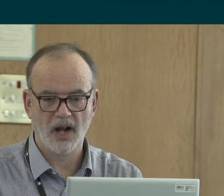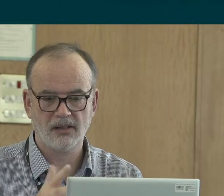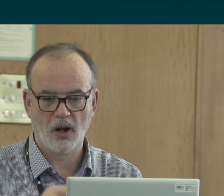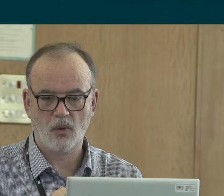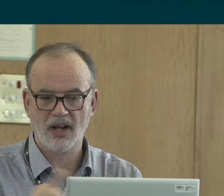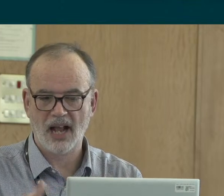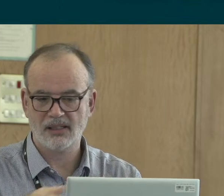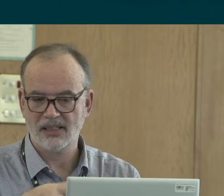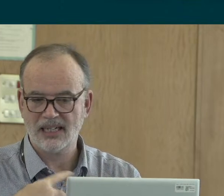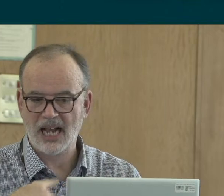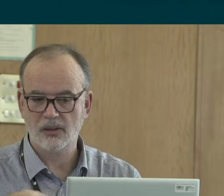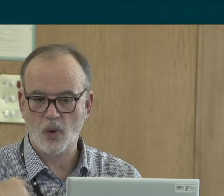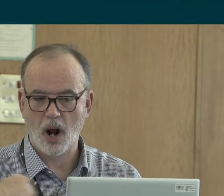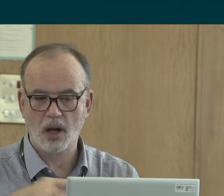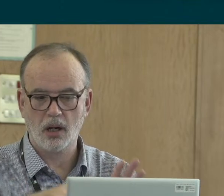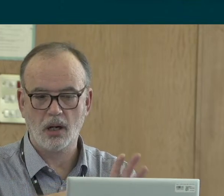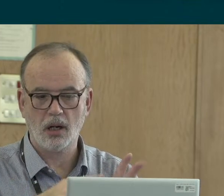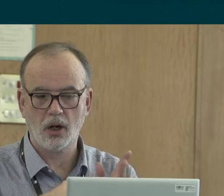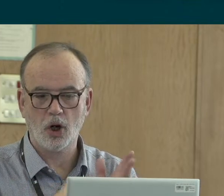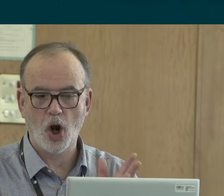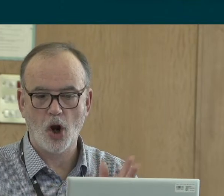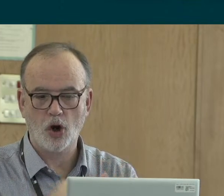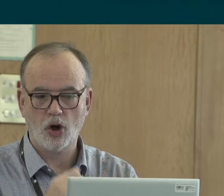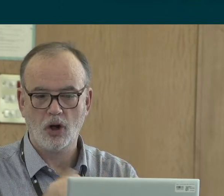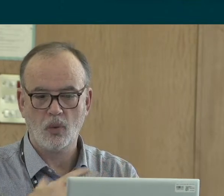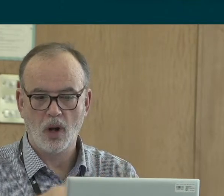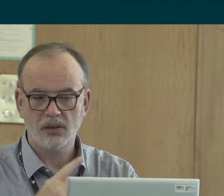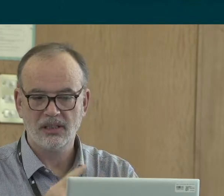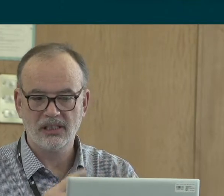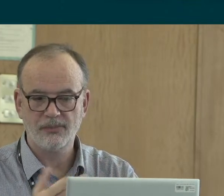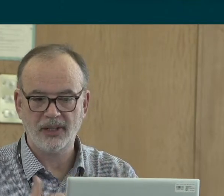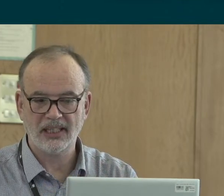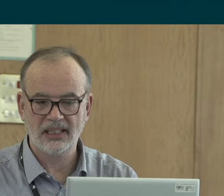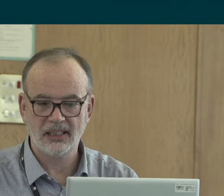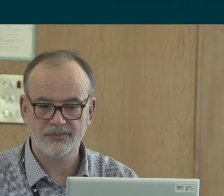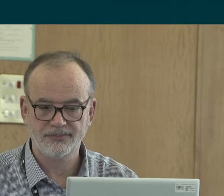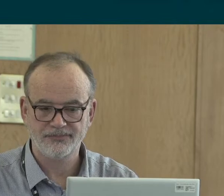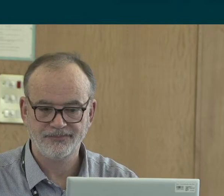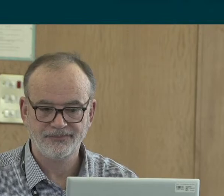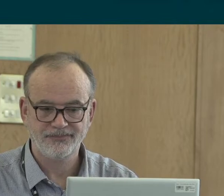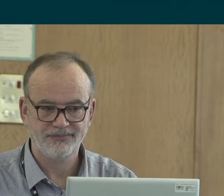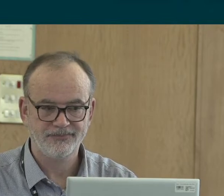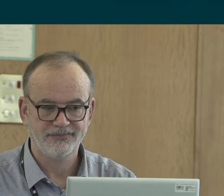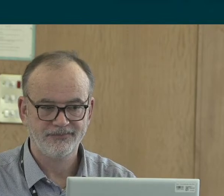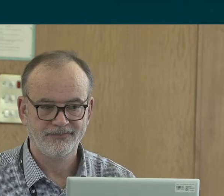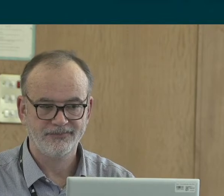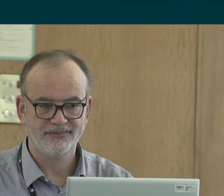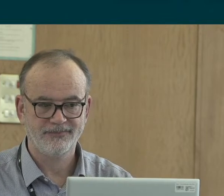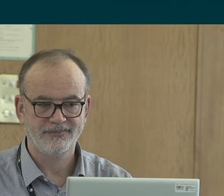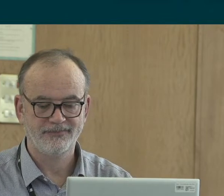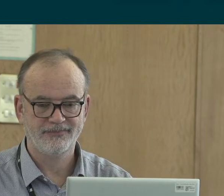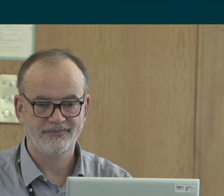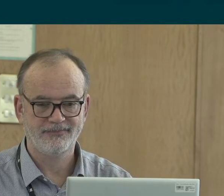That's great. Thank you, Councillor McFarlane. So next we have Councillor Young, if you'd like to